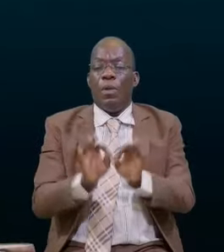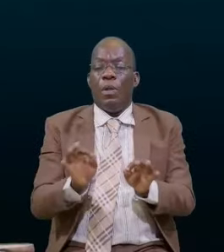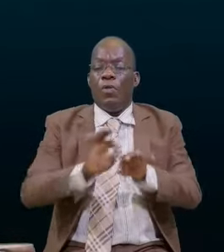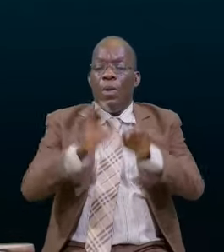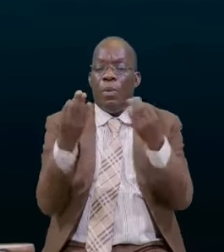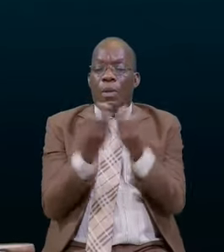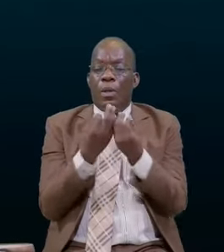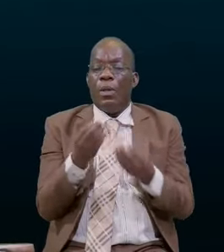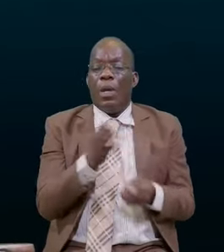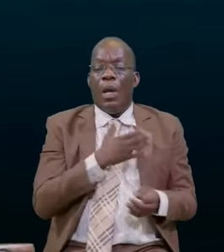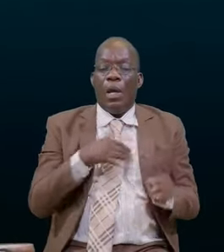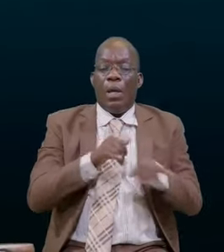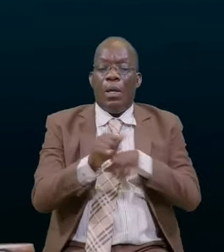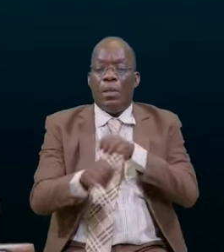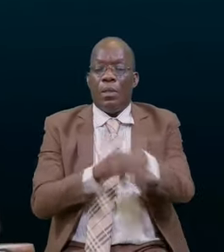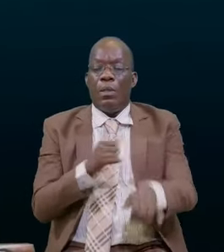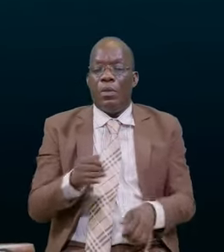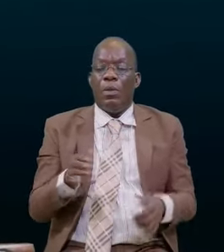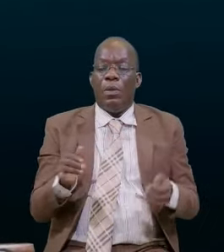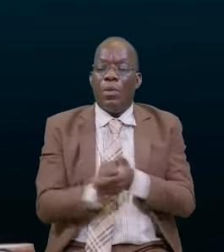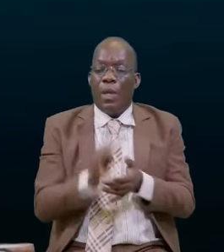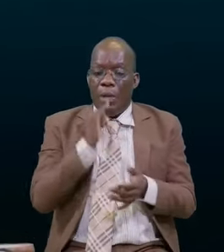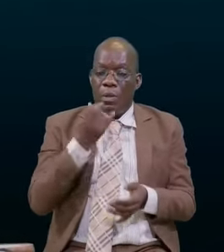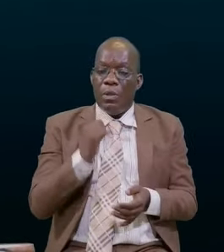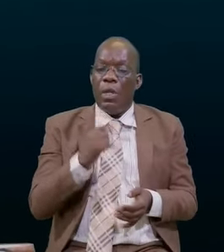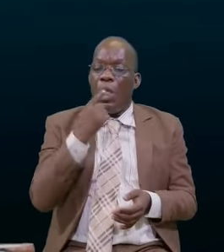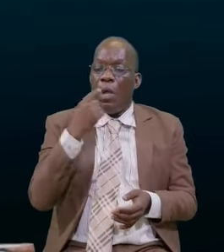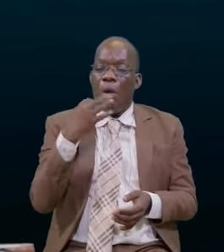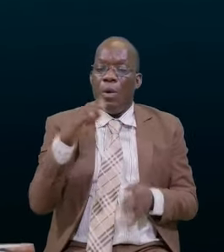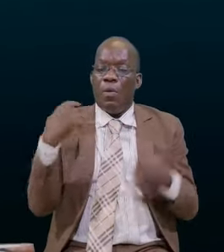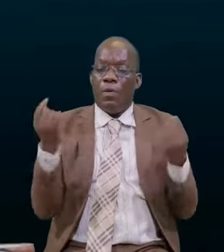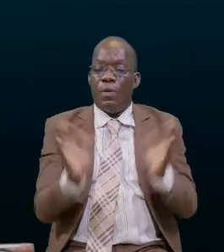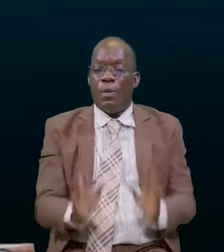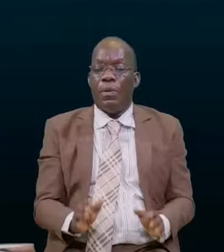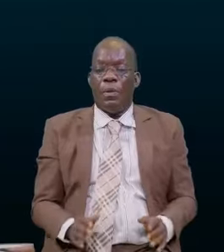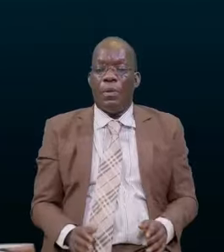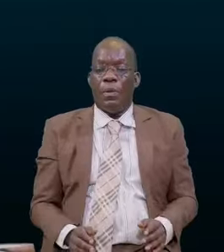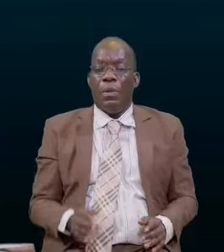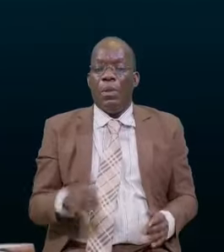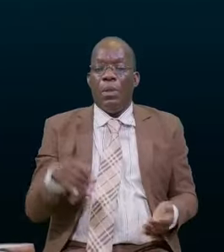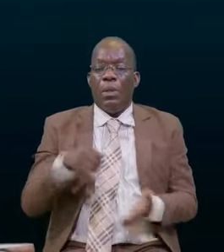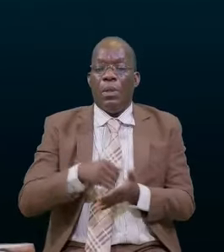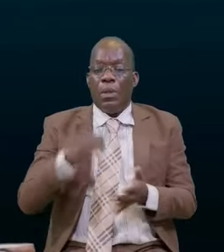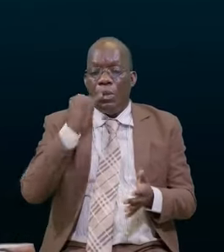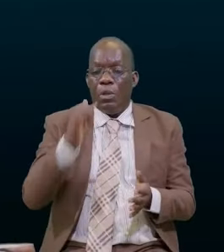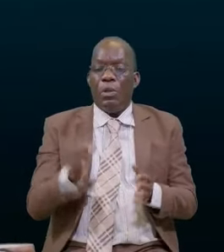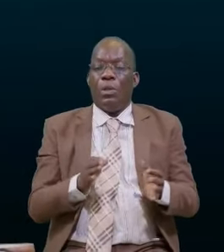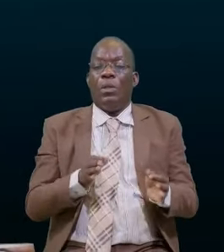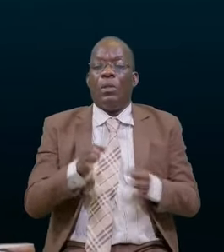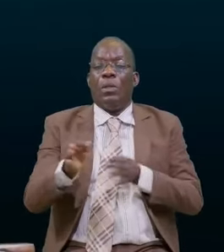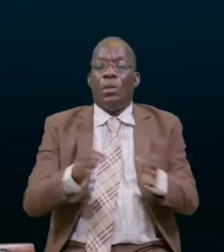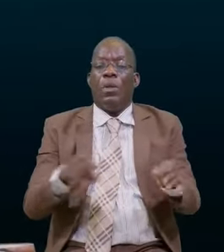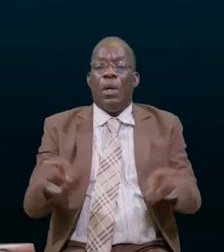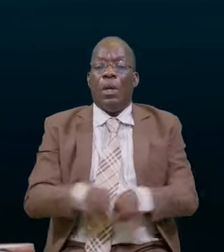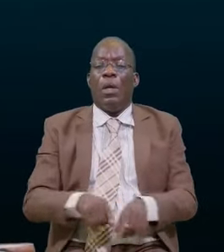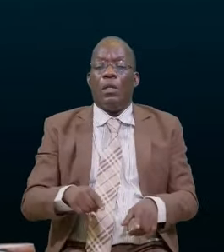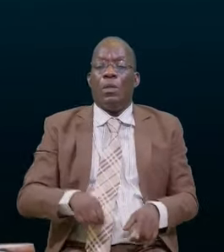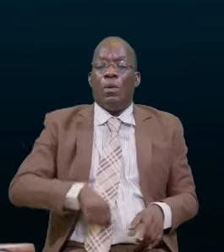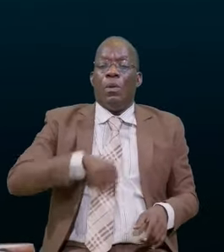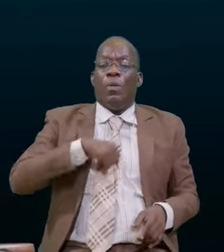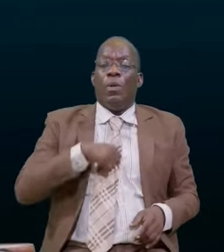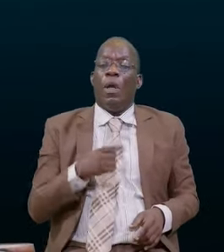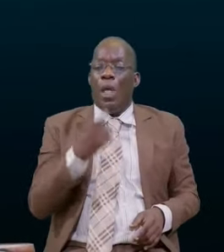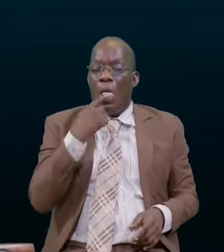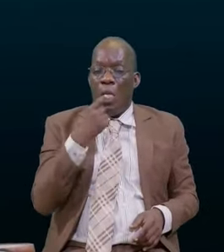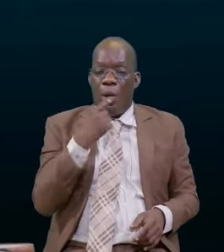and that's the tongue of Sinners and also is described as a proud tongue in the book of Psalm 12:3